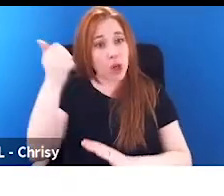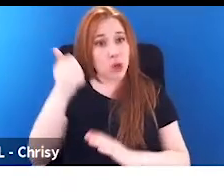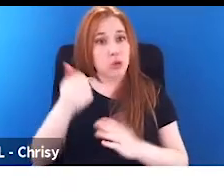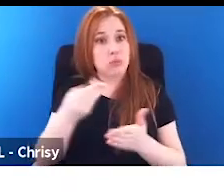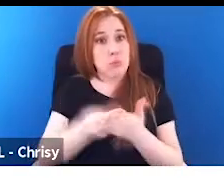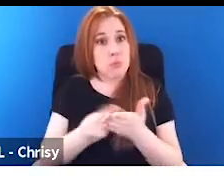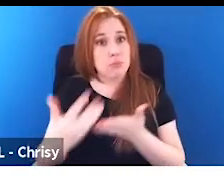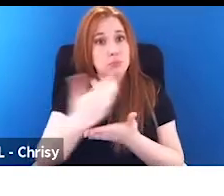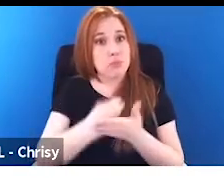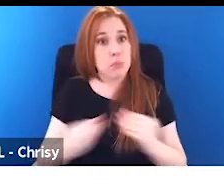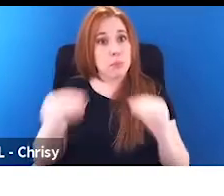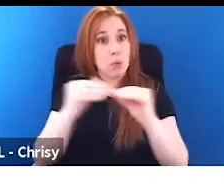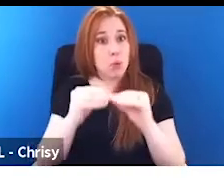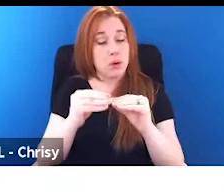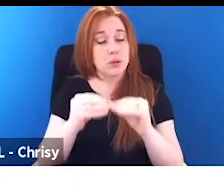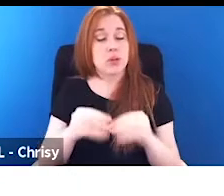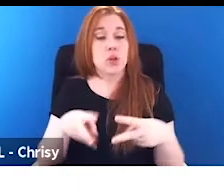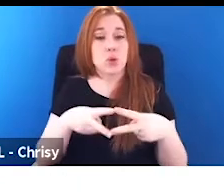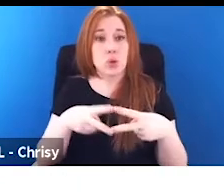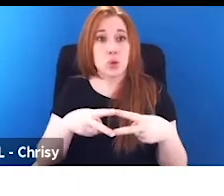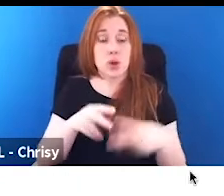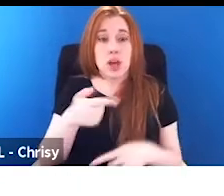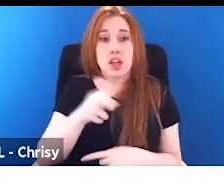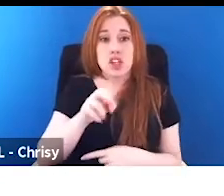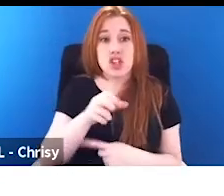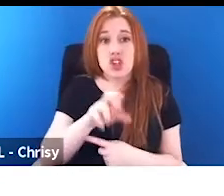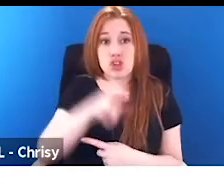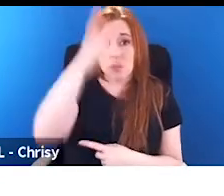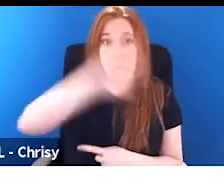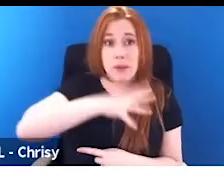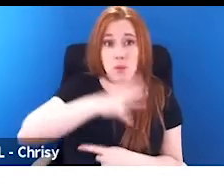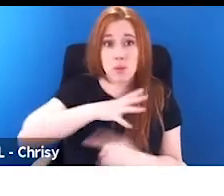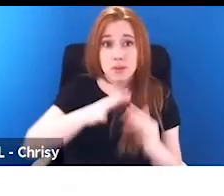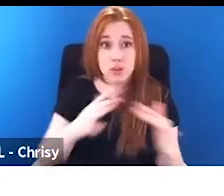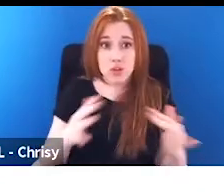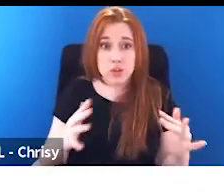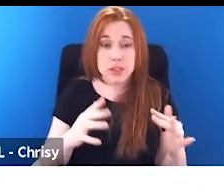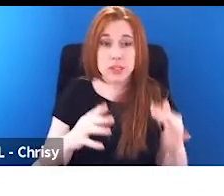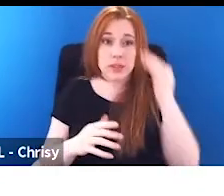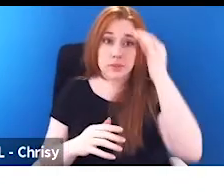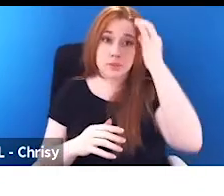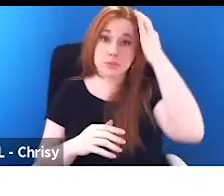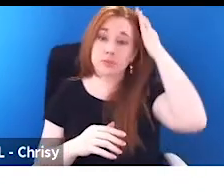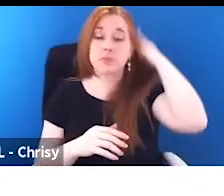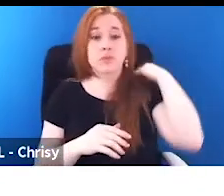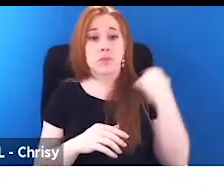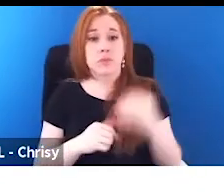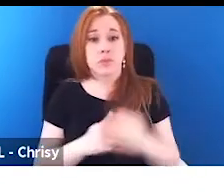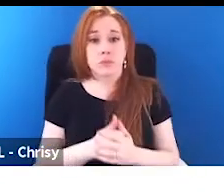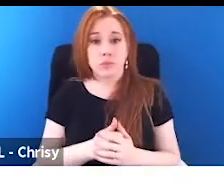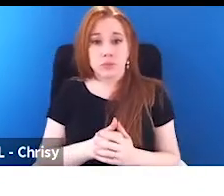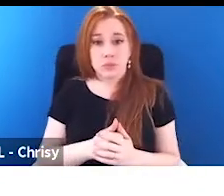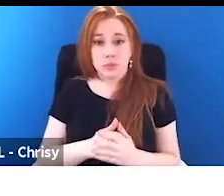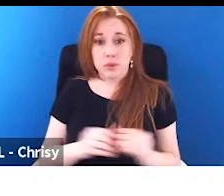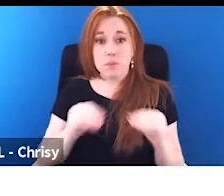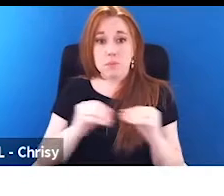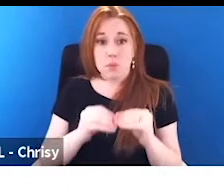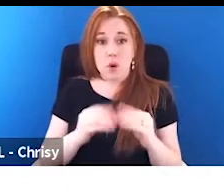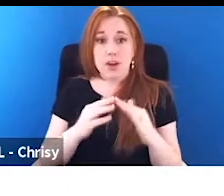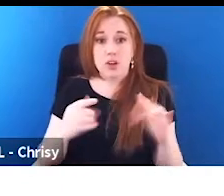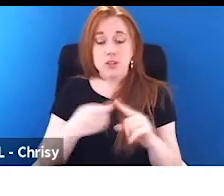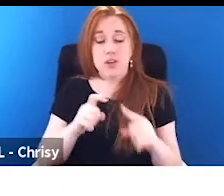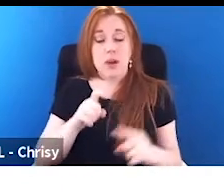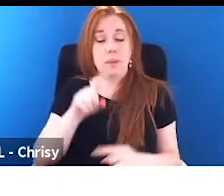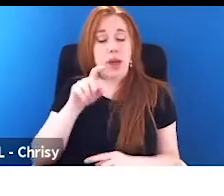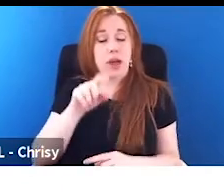things happening. One, when we start to talk about gender diversity, when executive teams are 20 more diverse from a gender